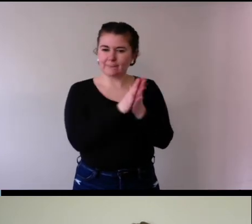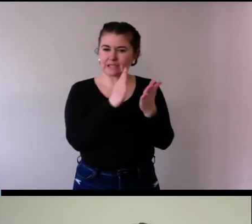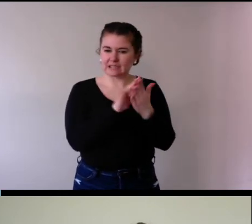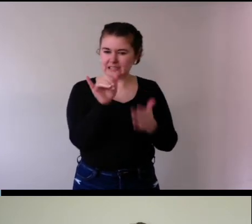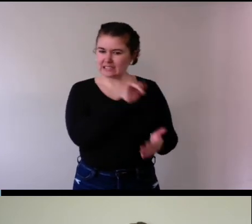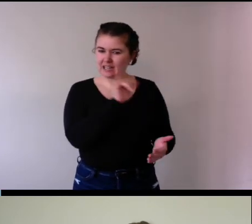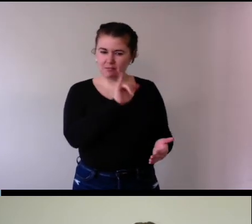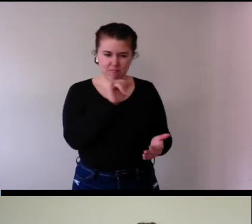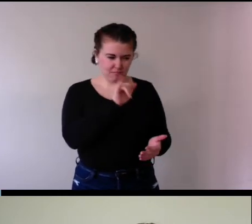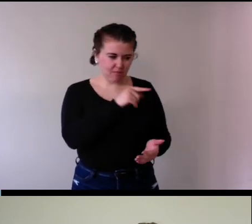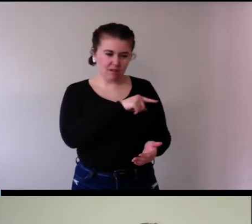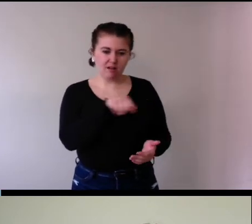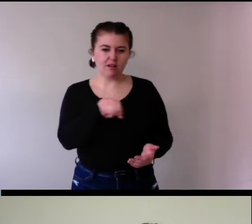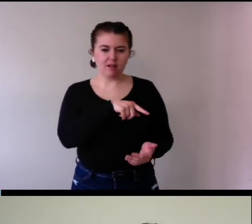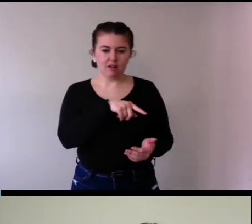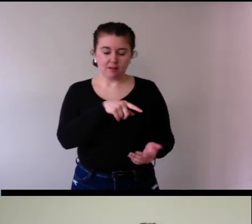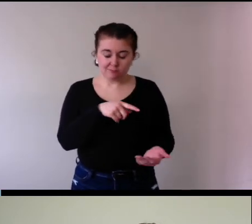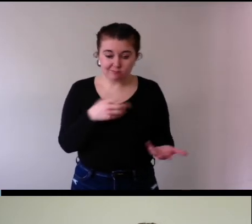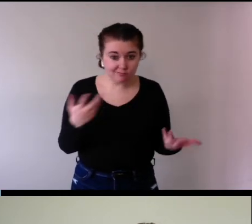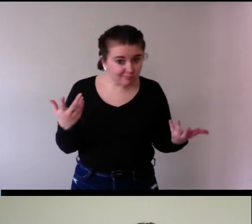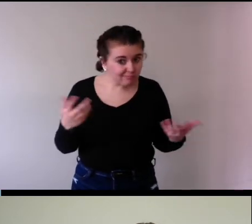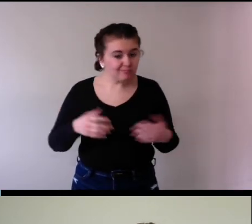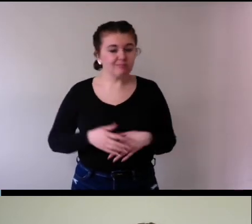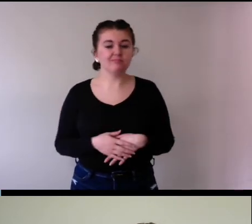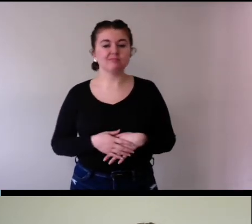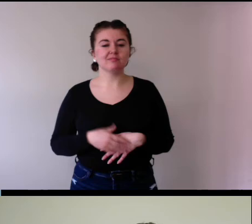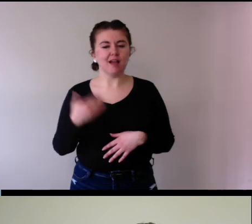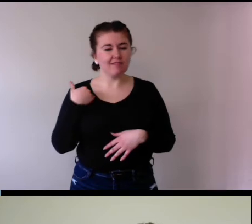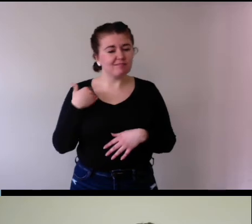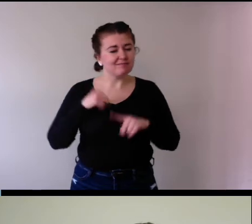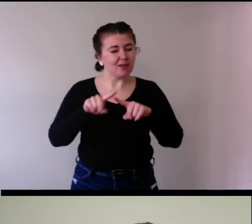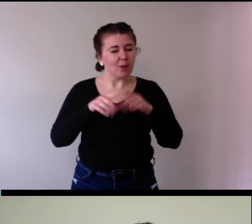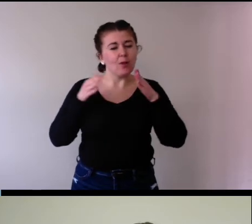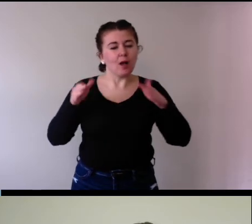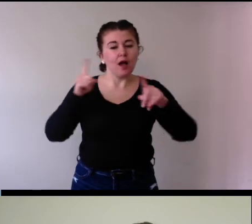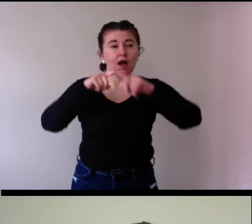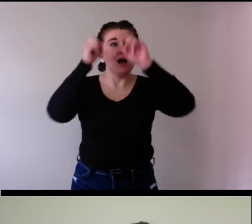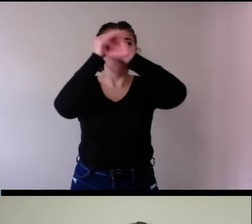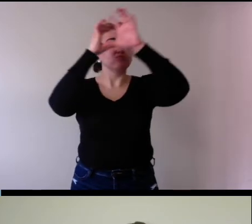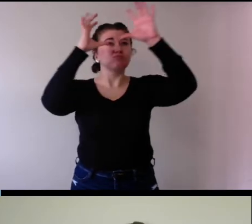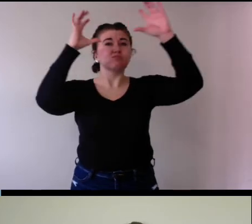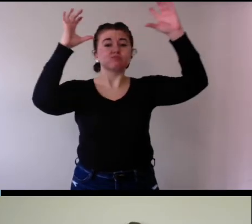There is more than one way to picture the sky.